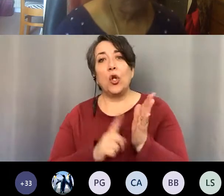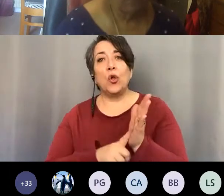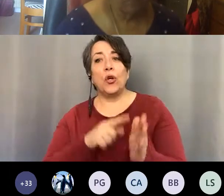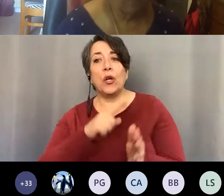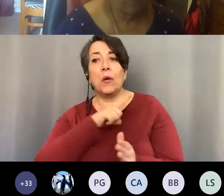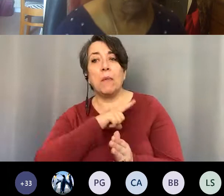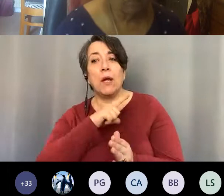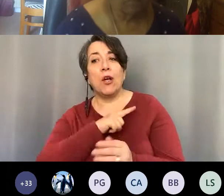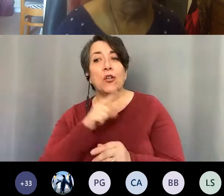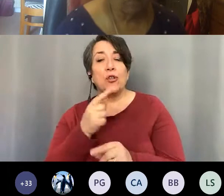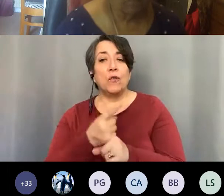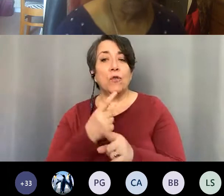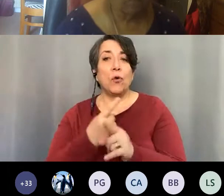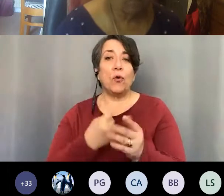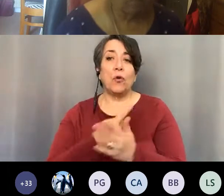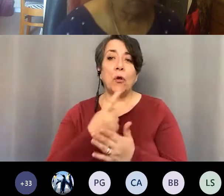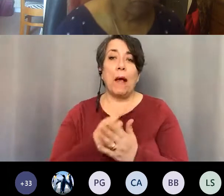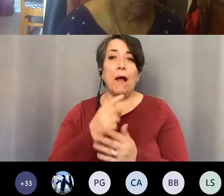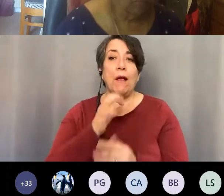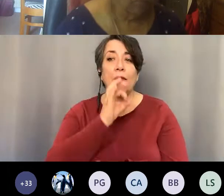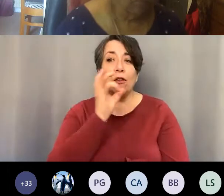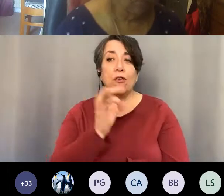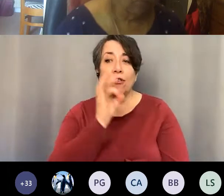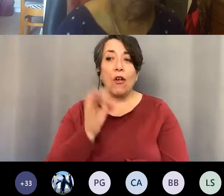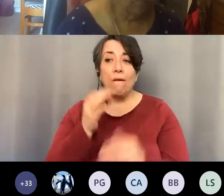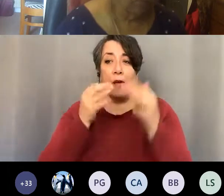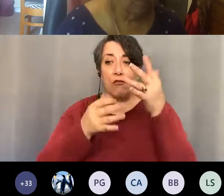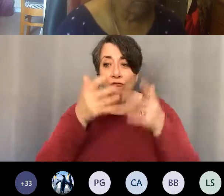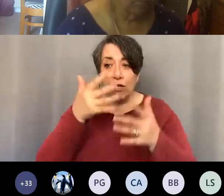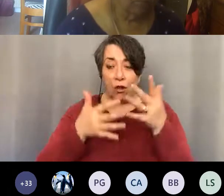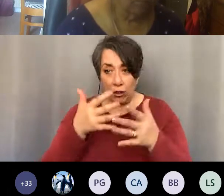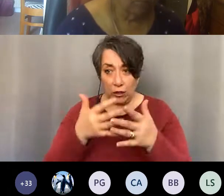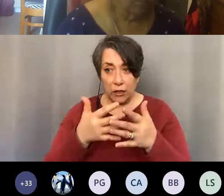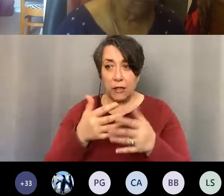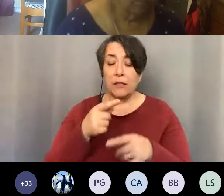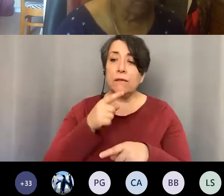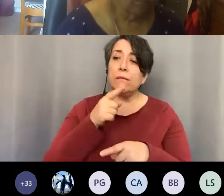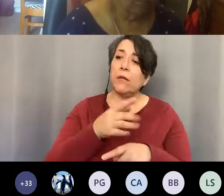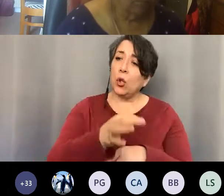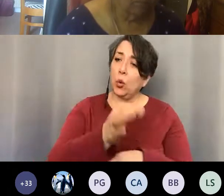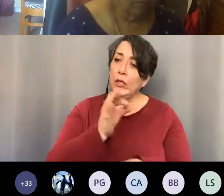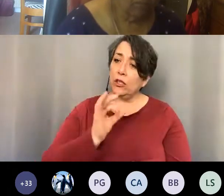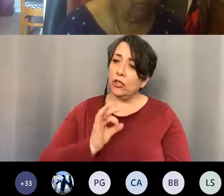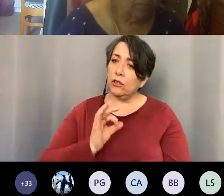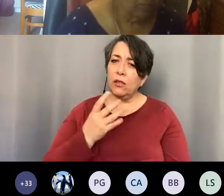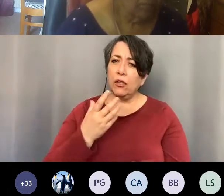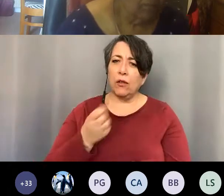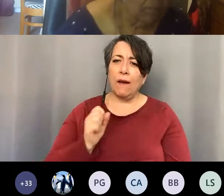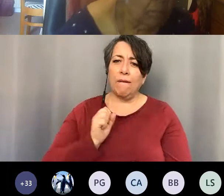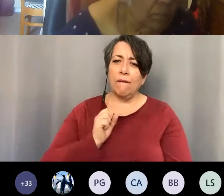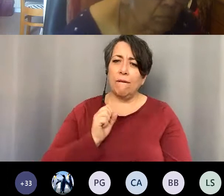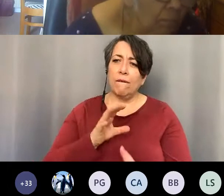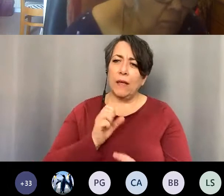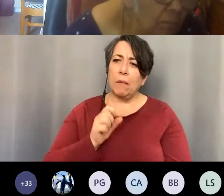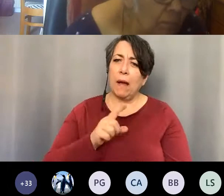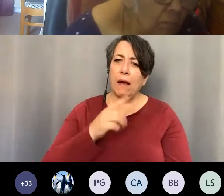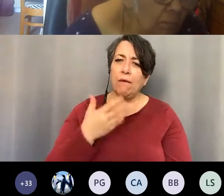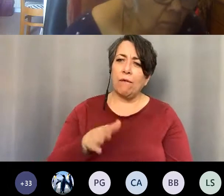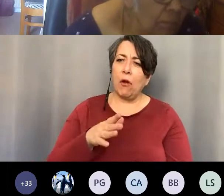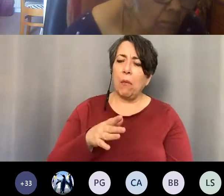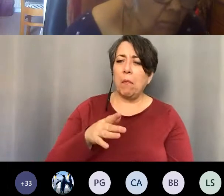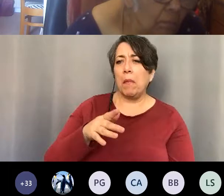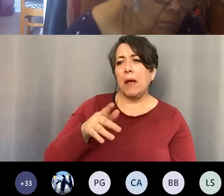the survey results, Pete said, do you have any feedback results from those people who experience